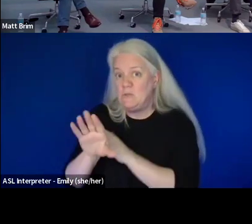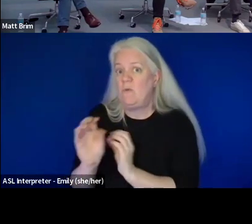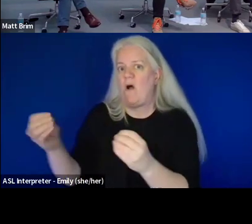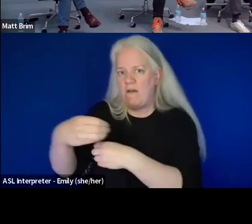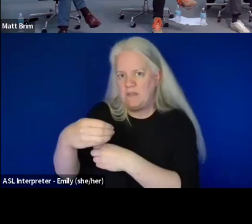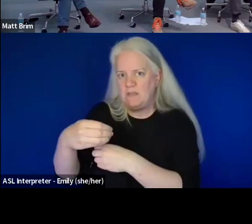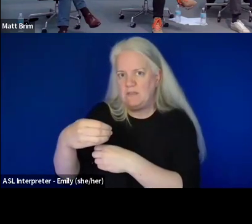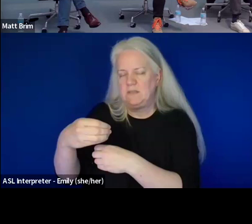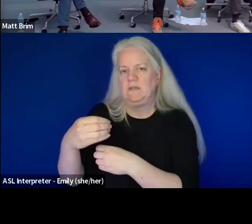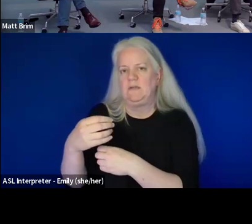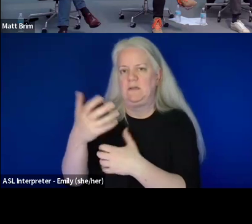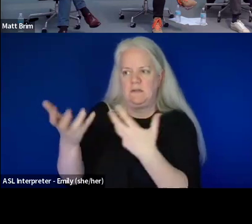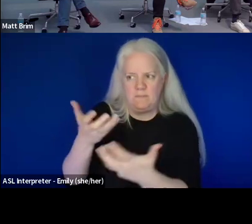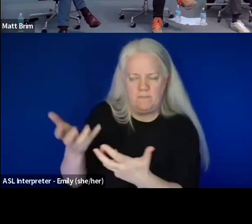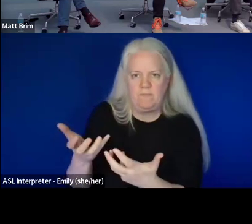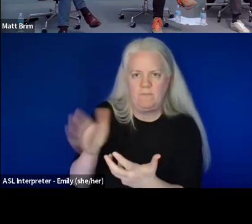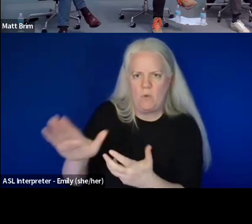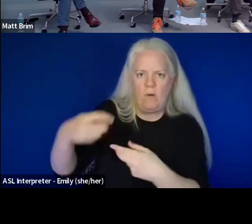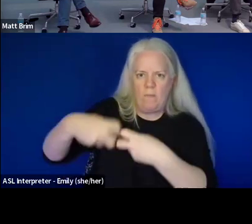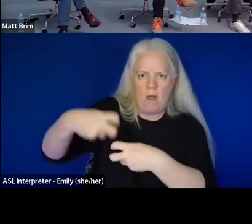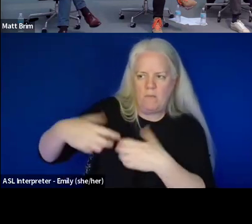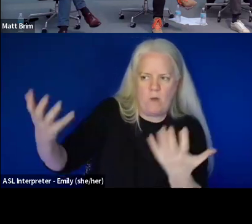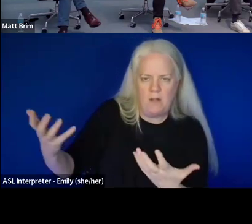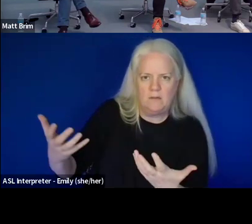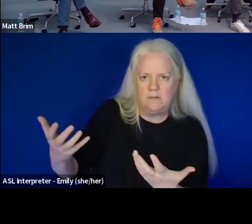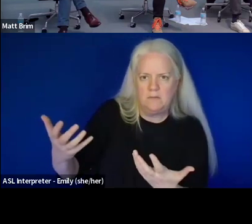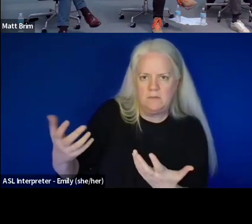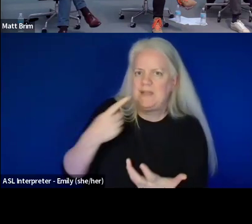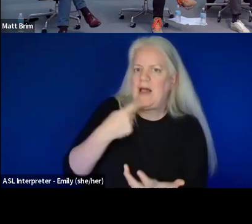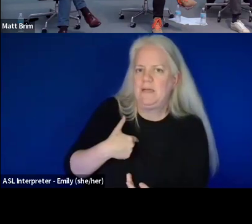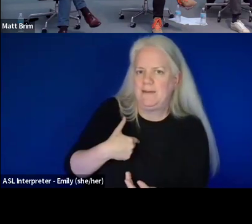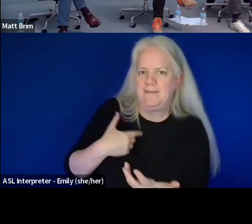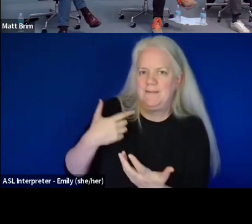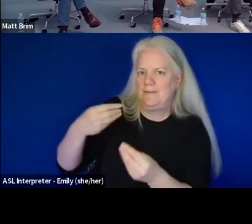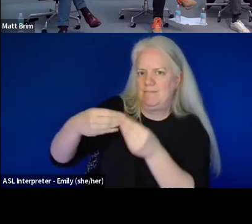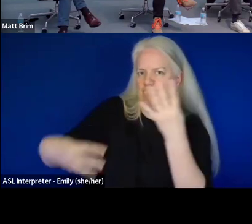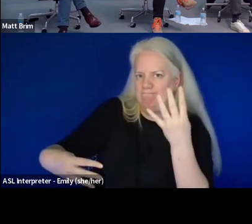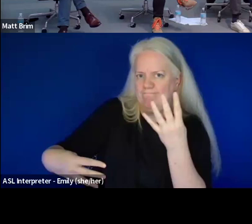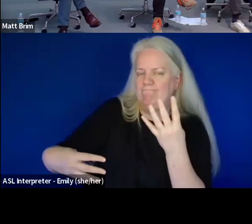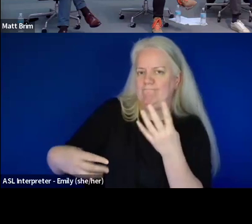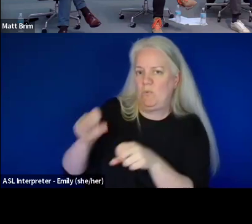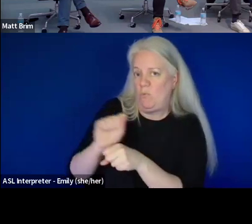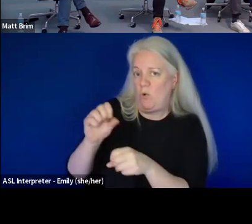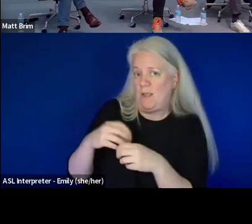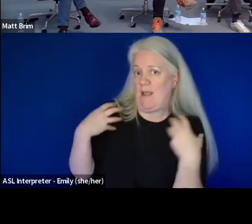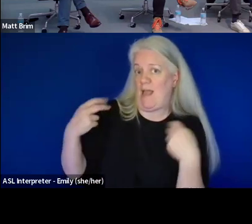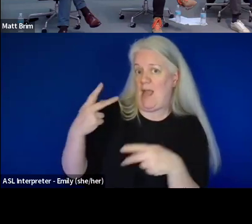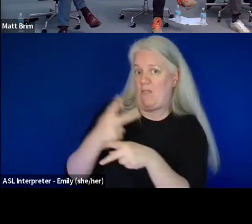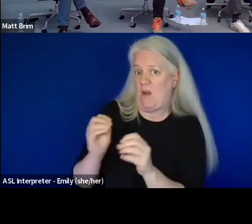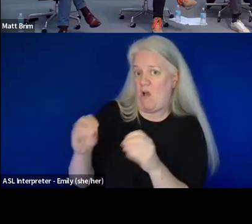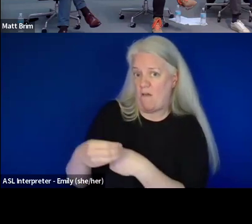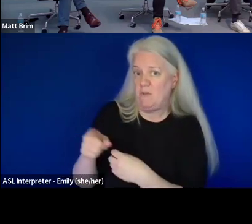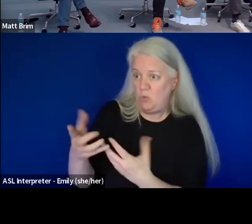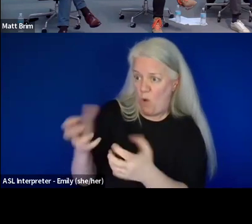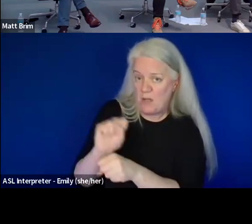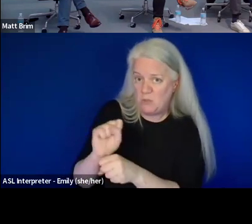like, what are your problems? Like I'm assuming anybody working in a healthcare office like wants to be there